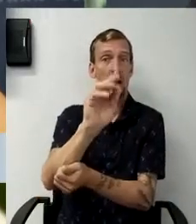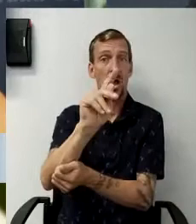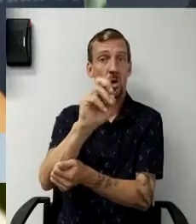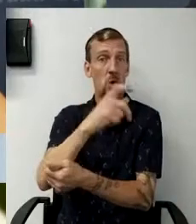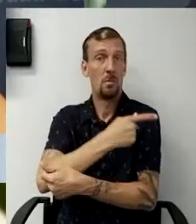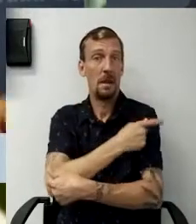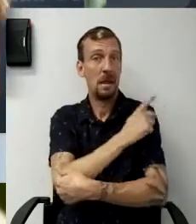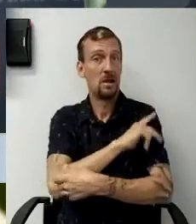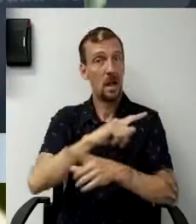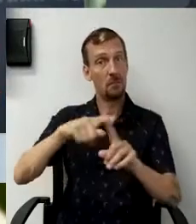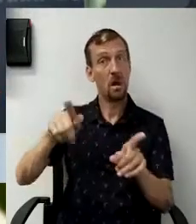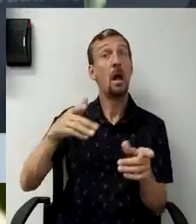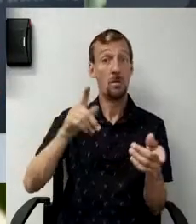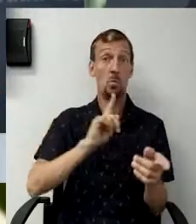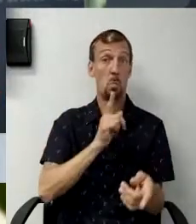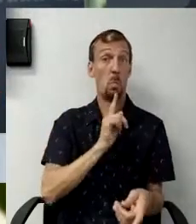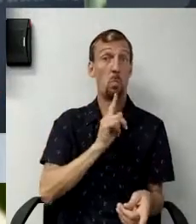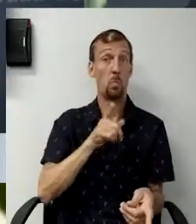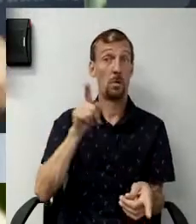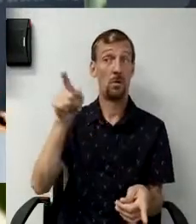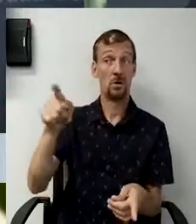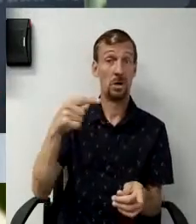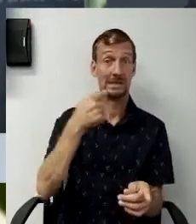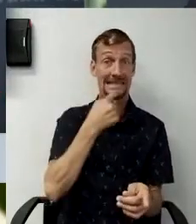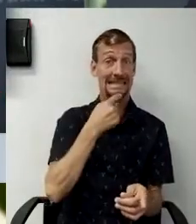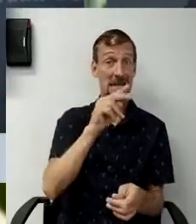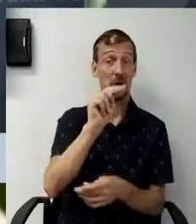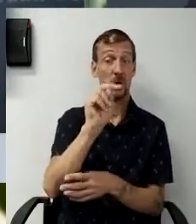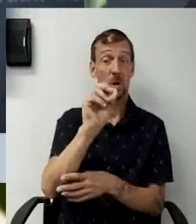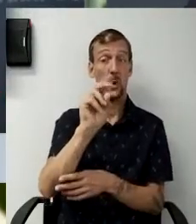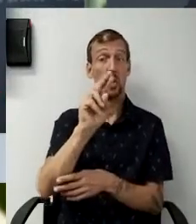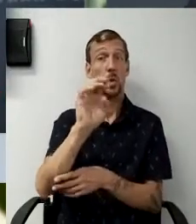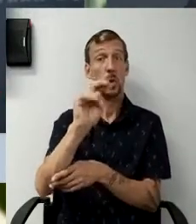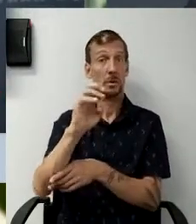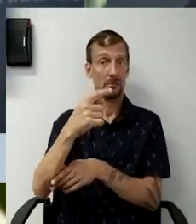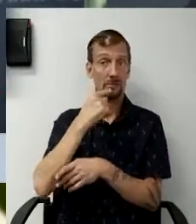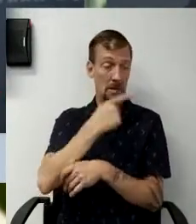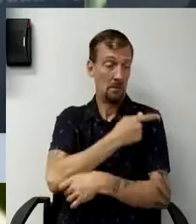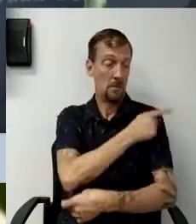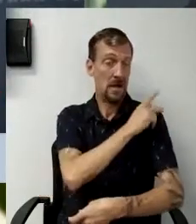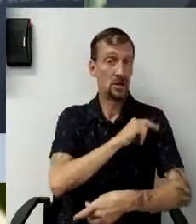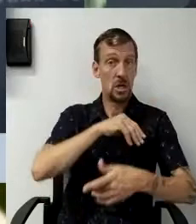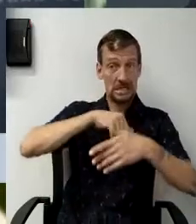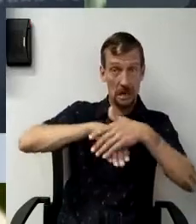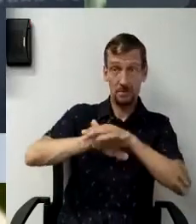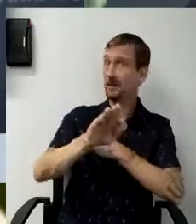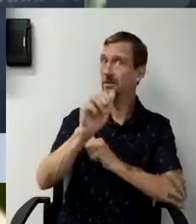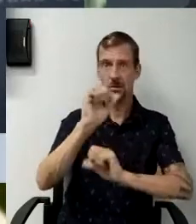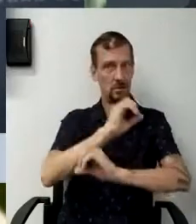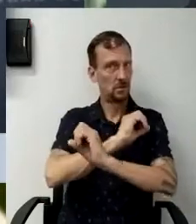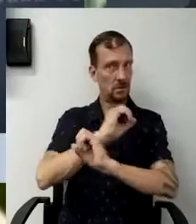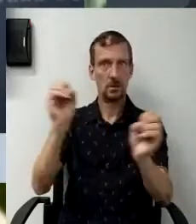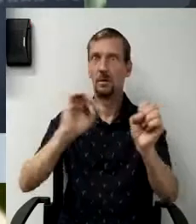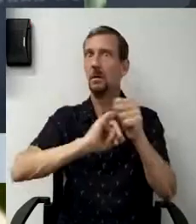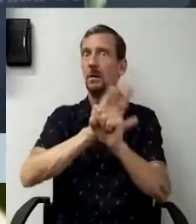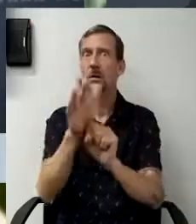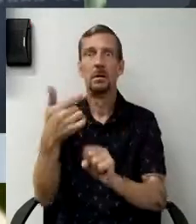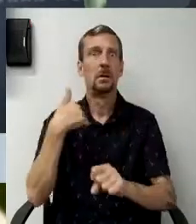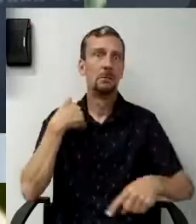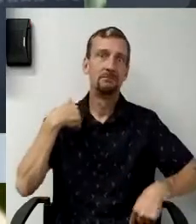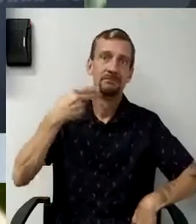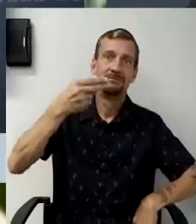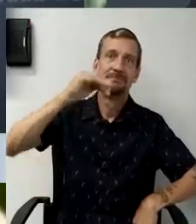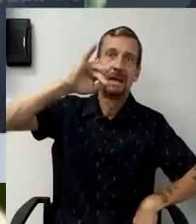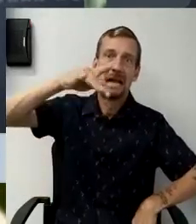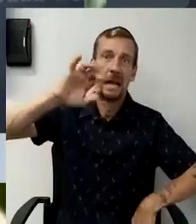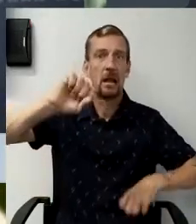there. But definitely, as Noreen points out, patients that came into the hospital non-COVID, had a hip fracture or suffered